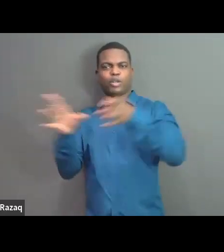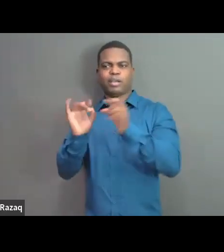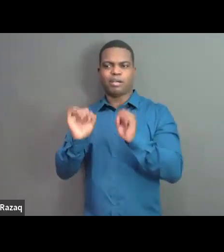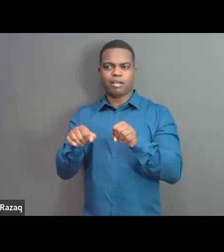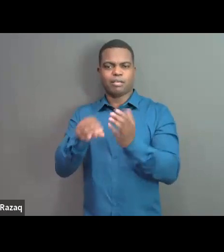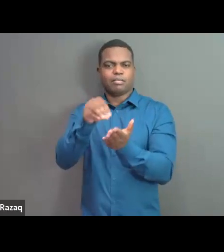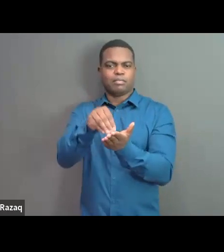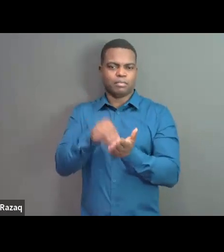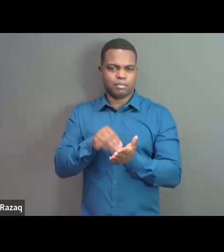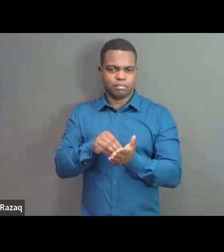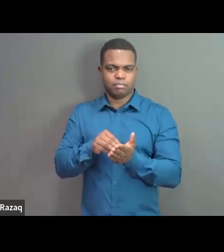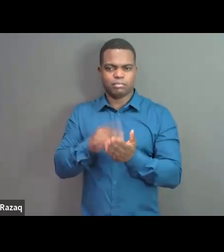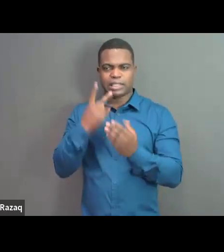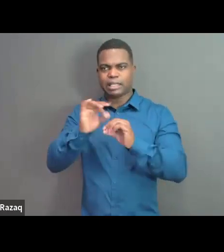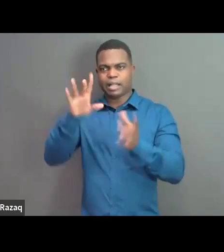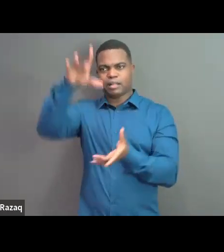numbers and the